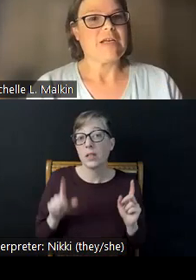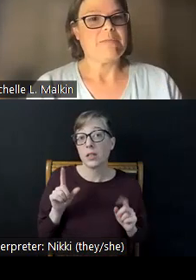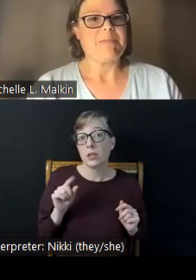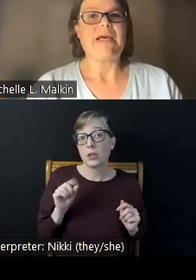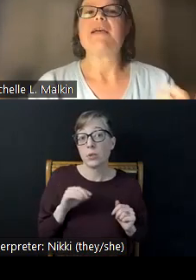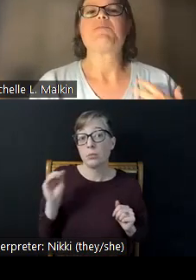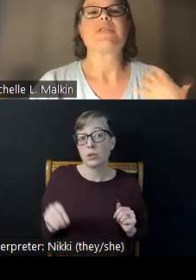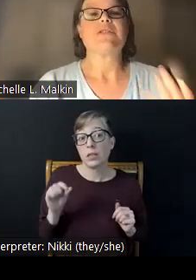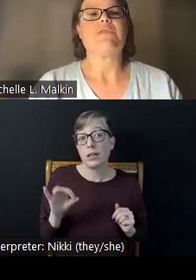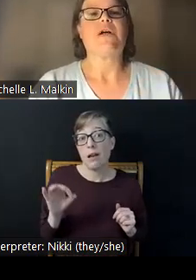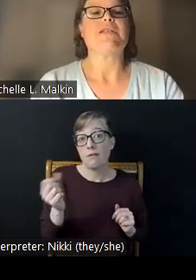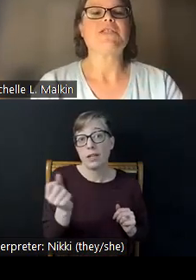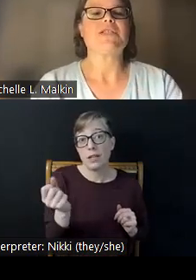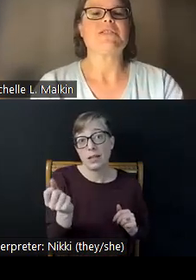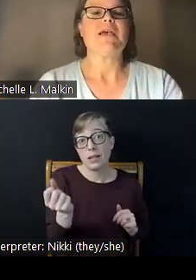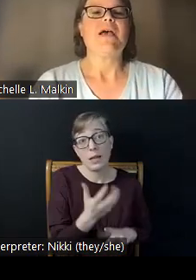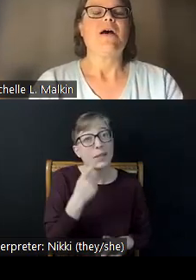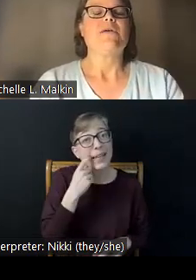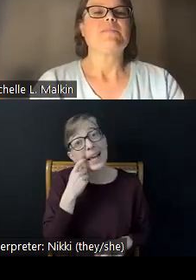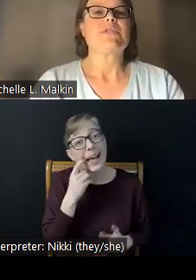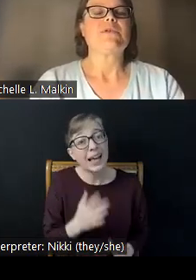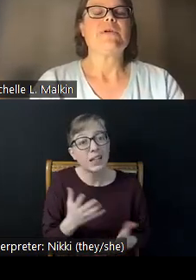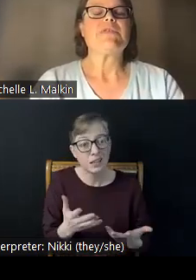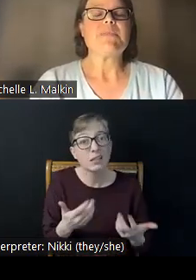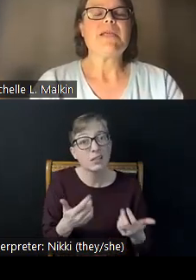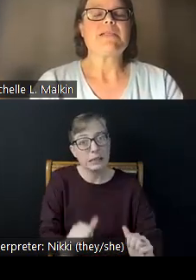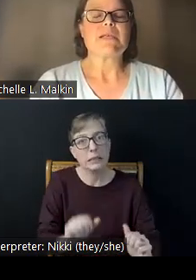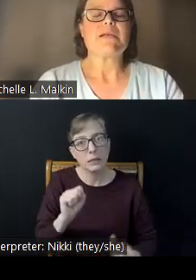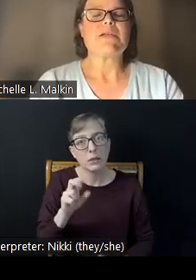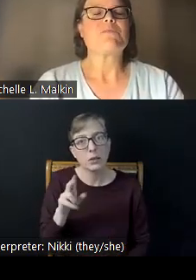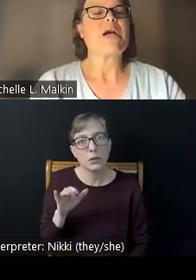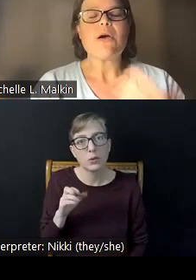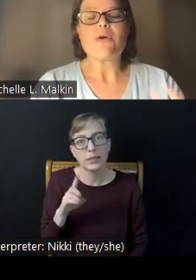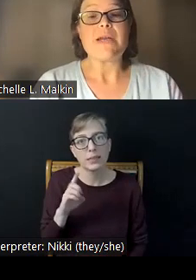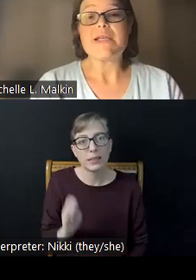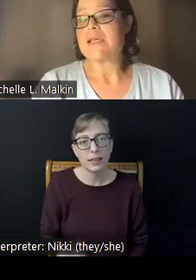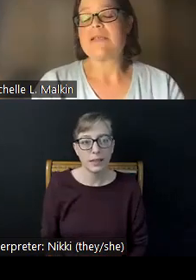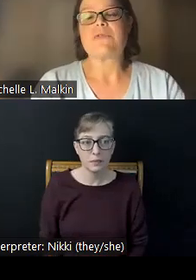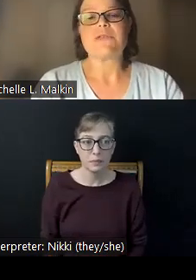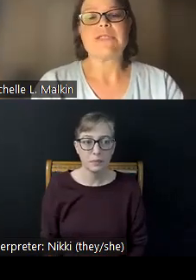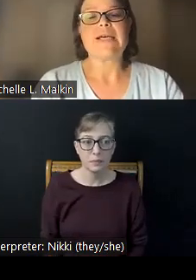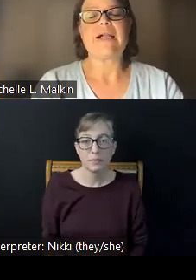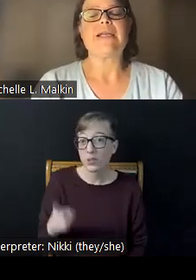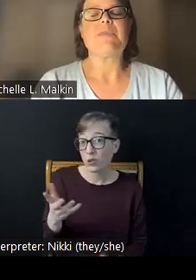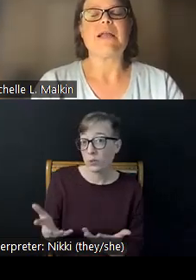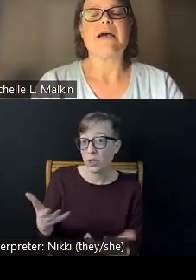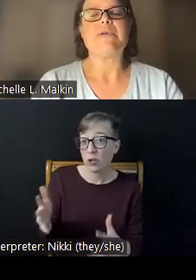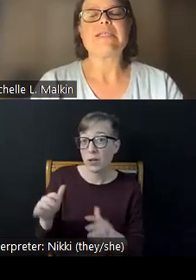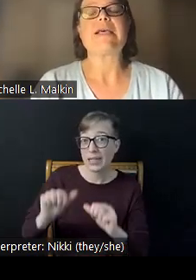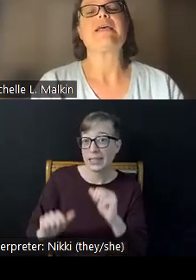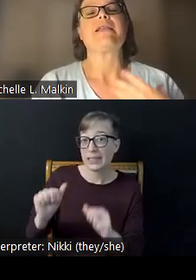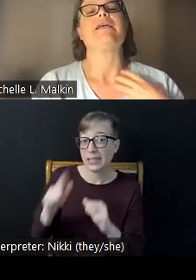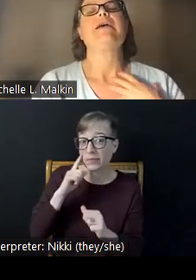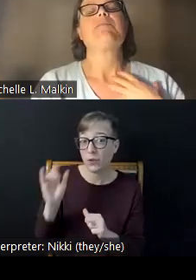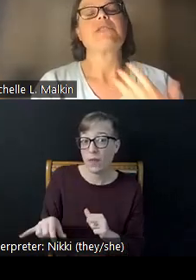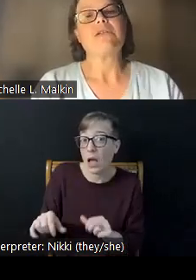which might be the highest percentage of all addictions. So if somebody you're probably already assessing for suicidality, but I would